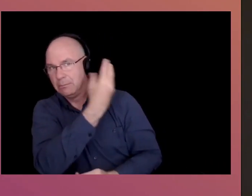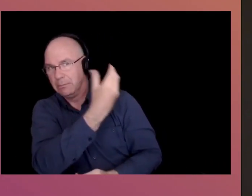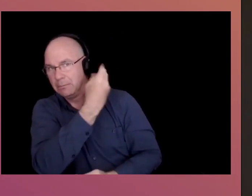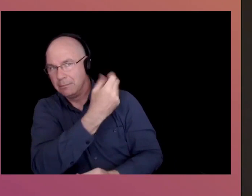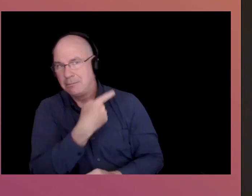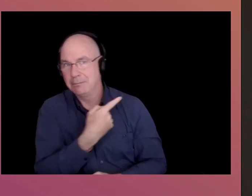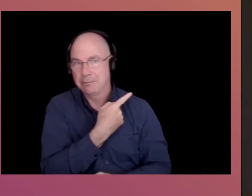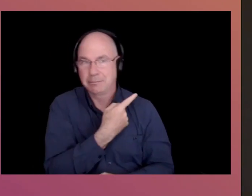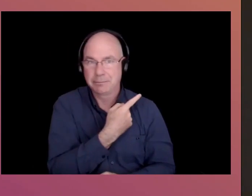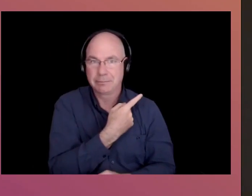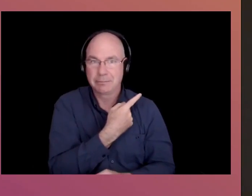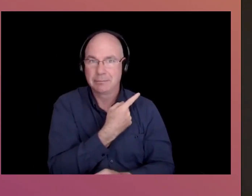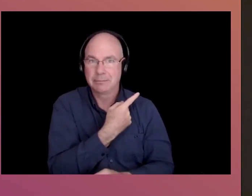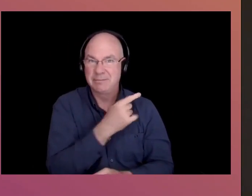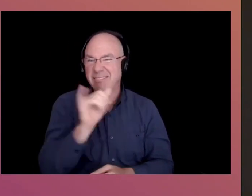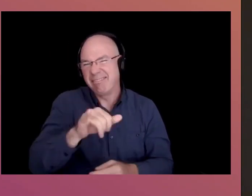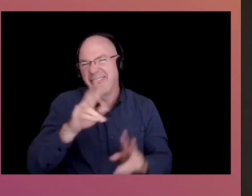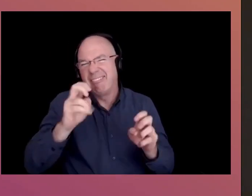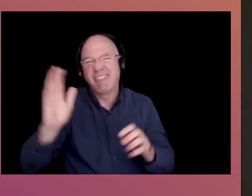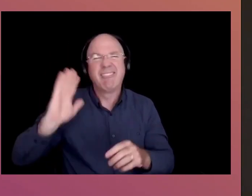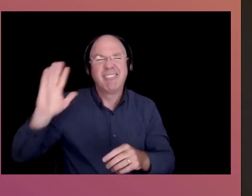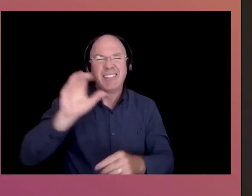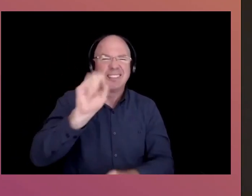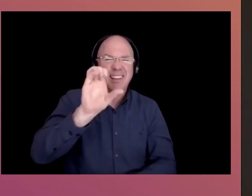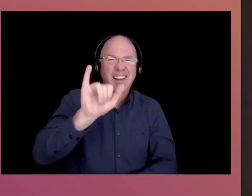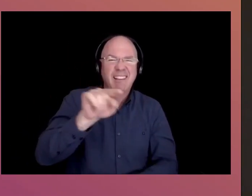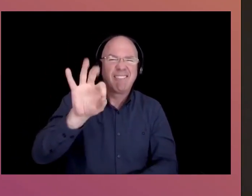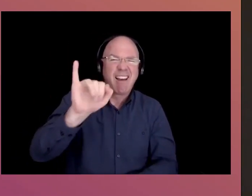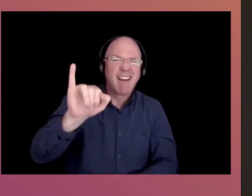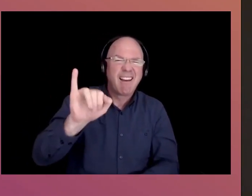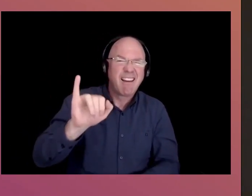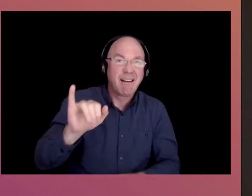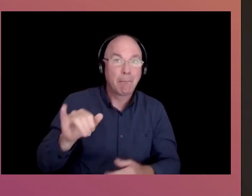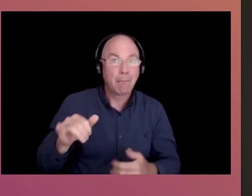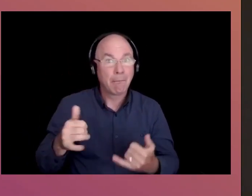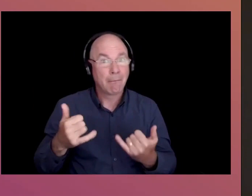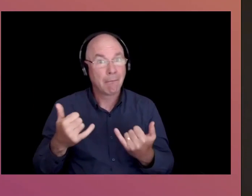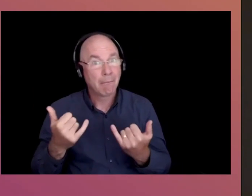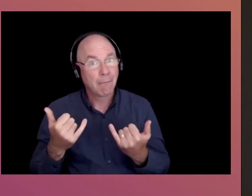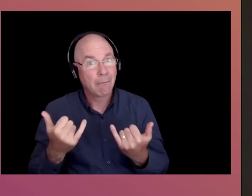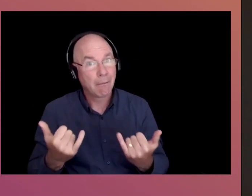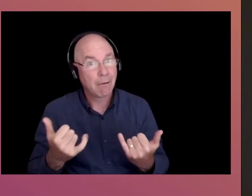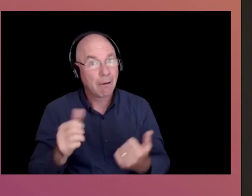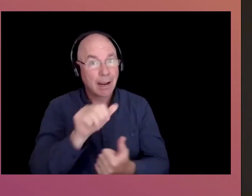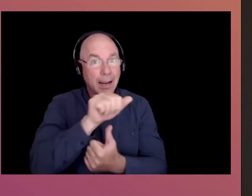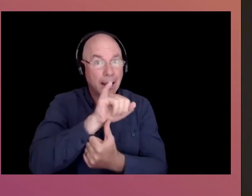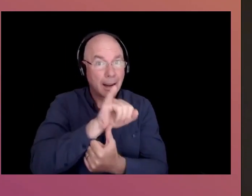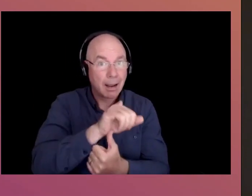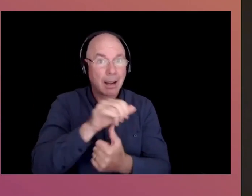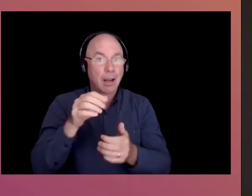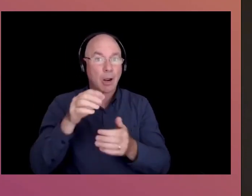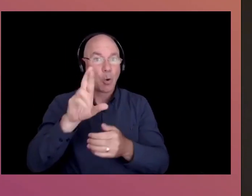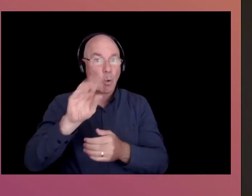It was, you know, science fiction in those days. But now we have AIs, robotics, and a variety